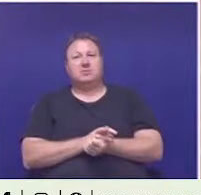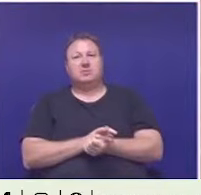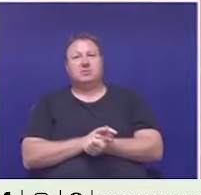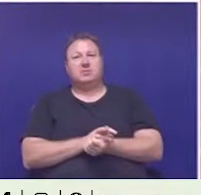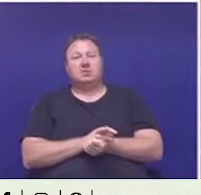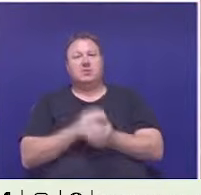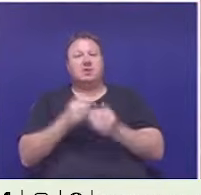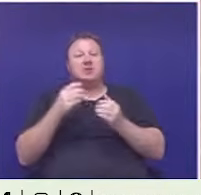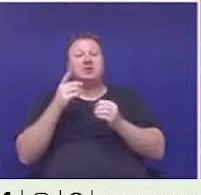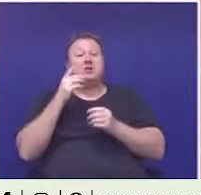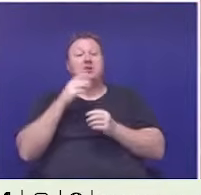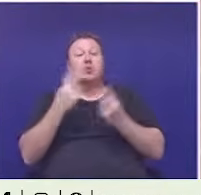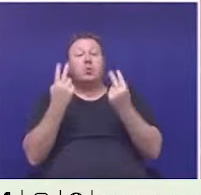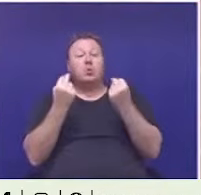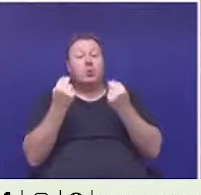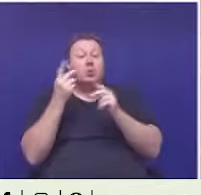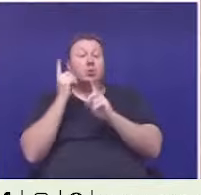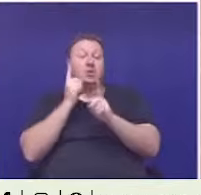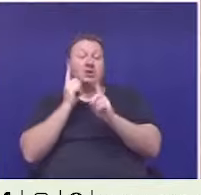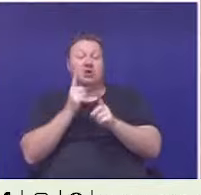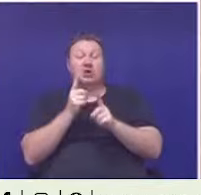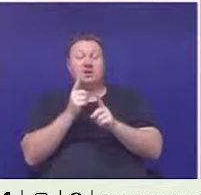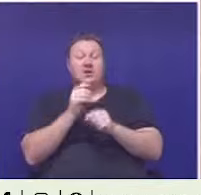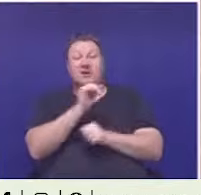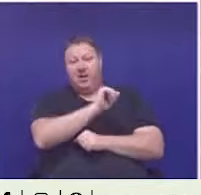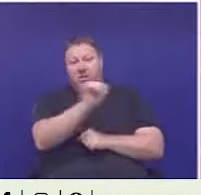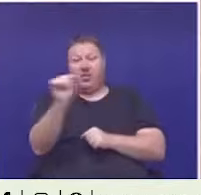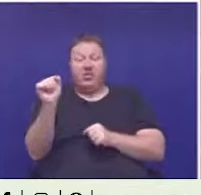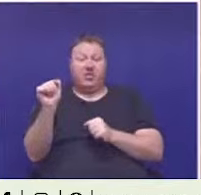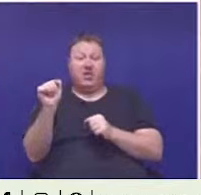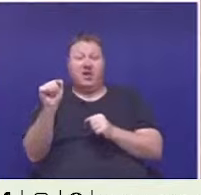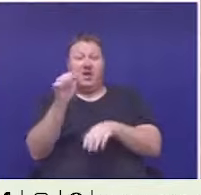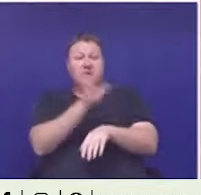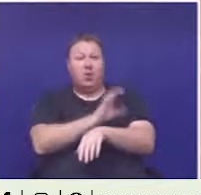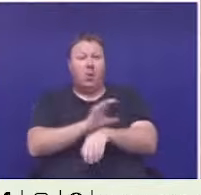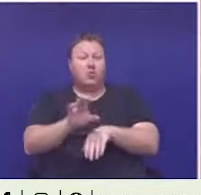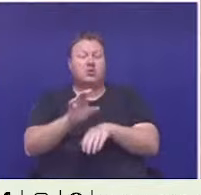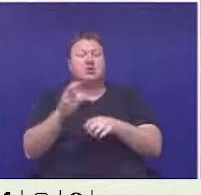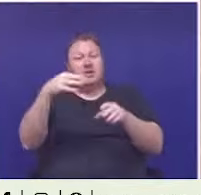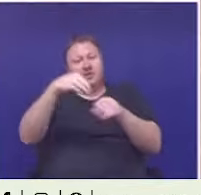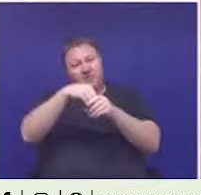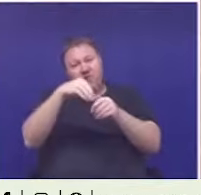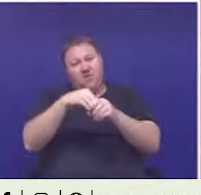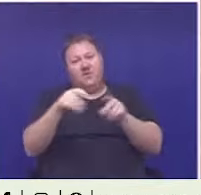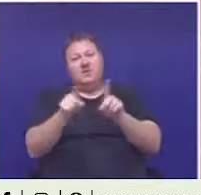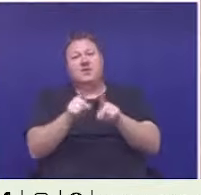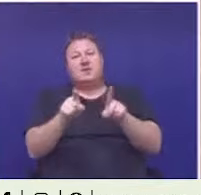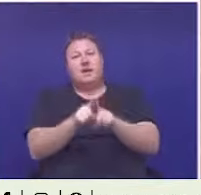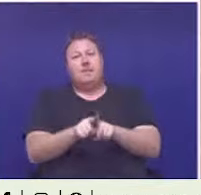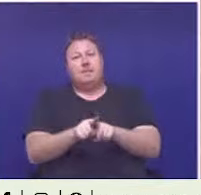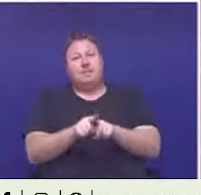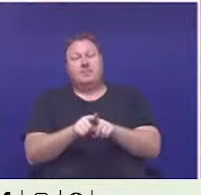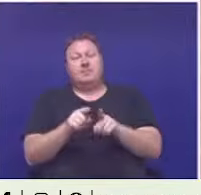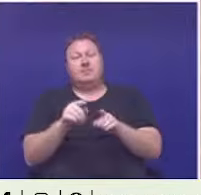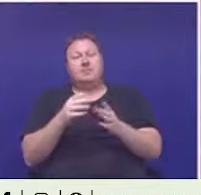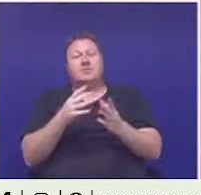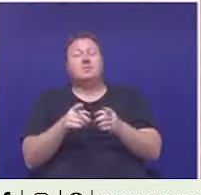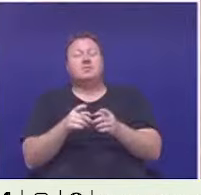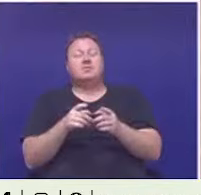now, has their syllabus been incorporated with this, and what's the future of that? Thank you.